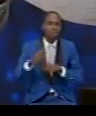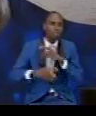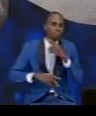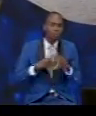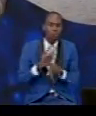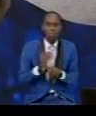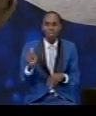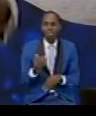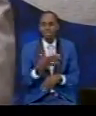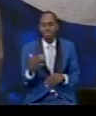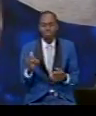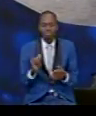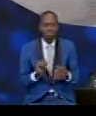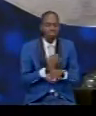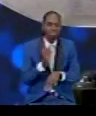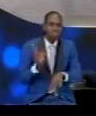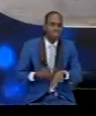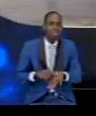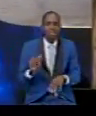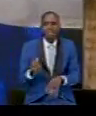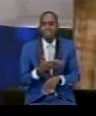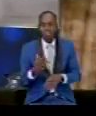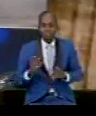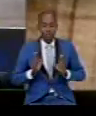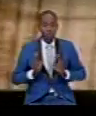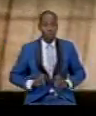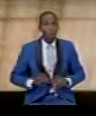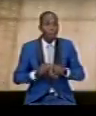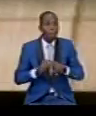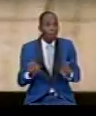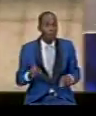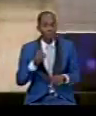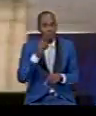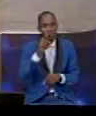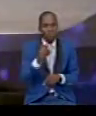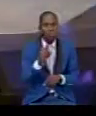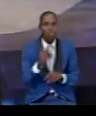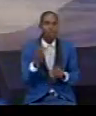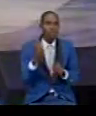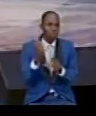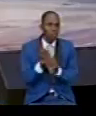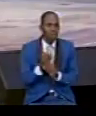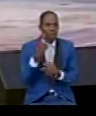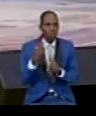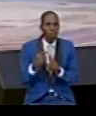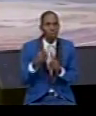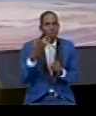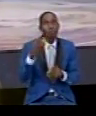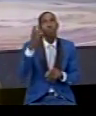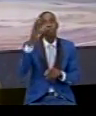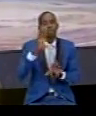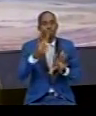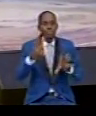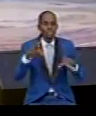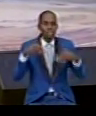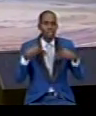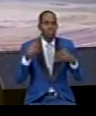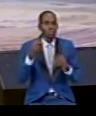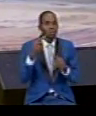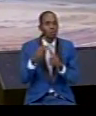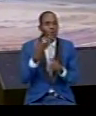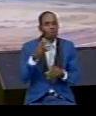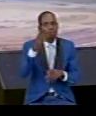anything natural anything human but you hurt the word of God you receive the word of God